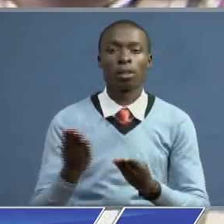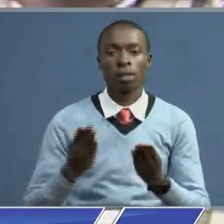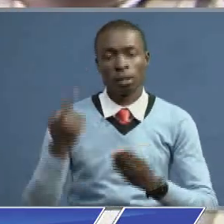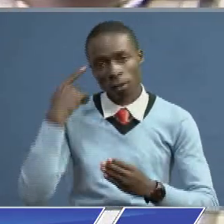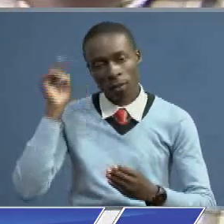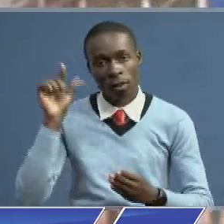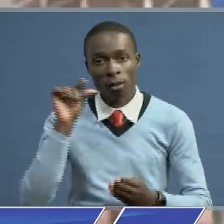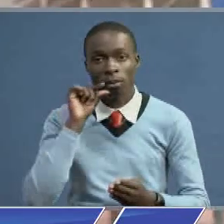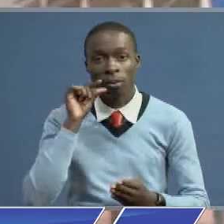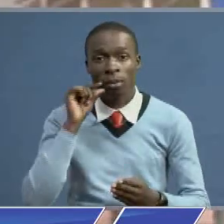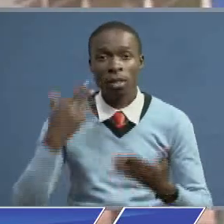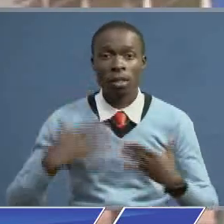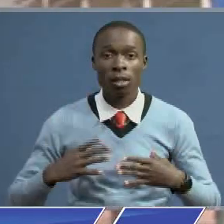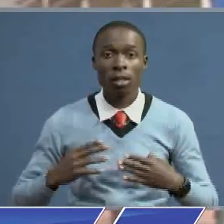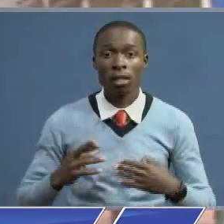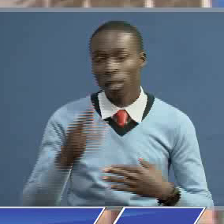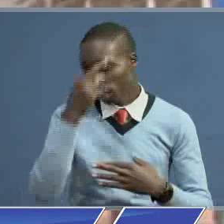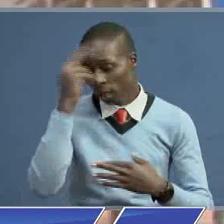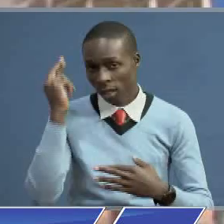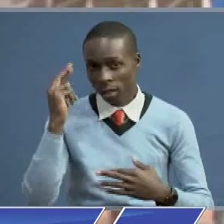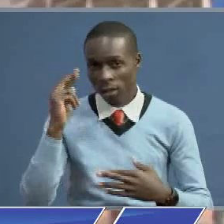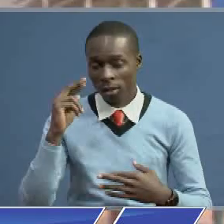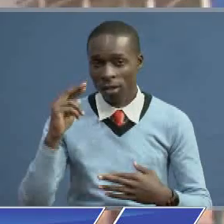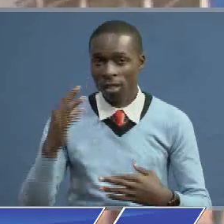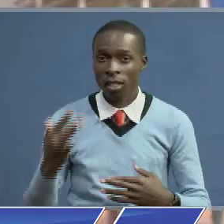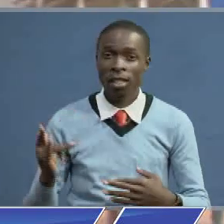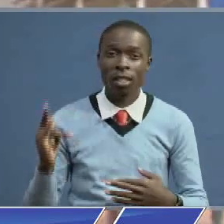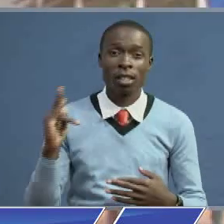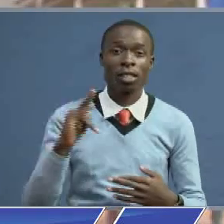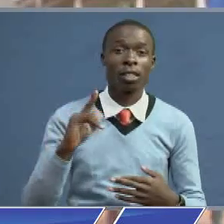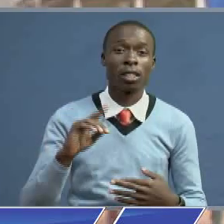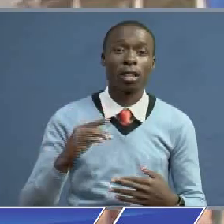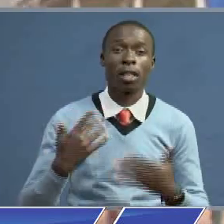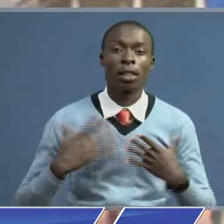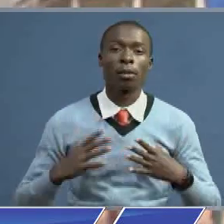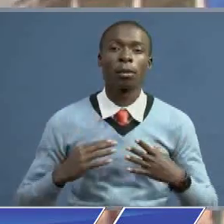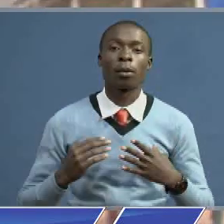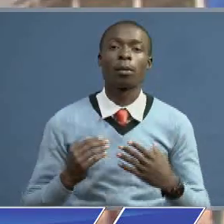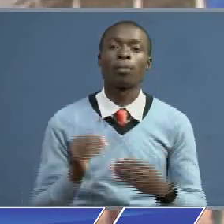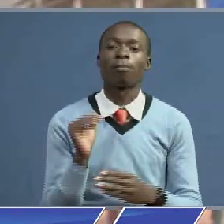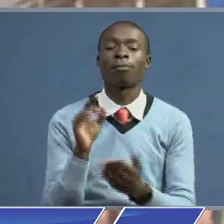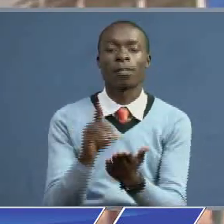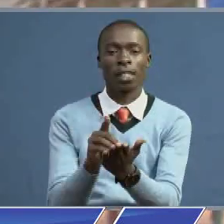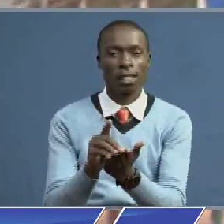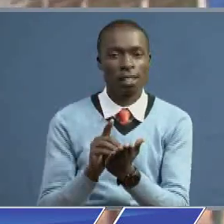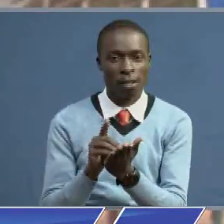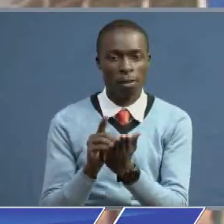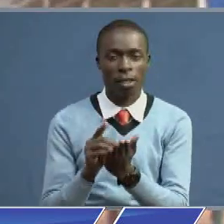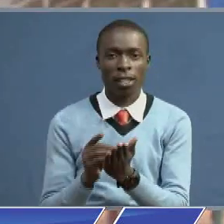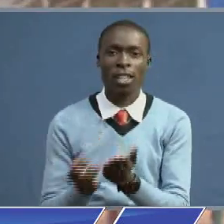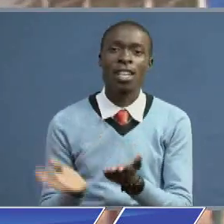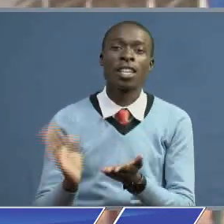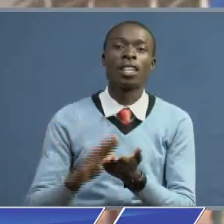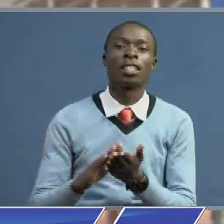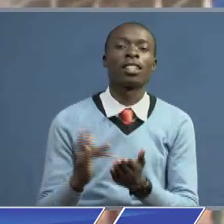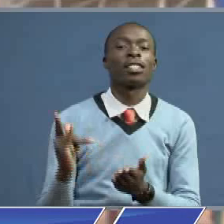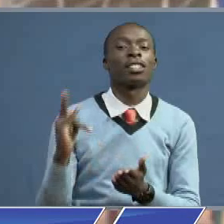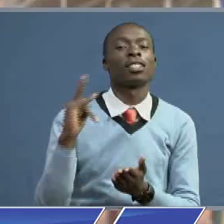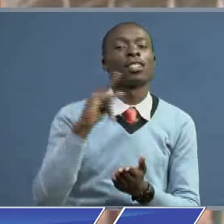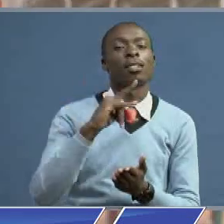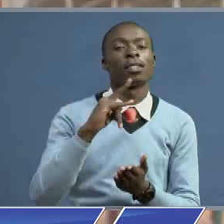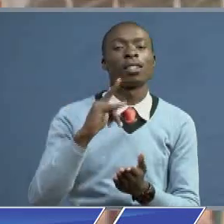people of Garissa County. The reason why the Mengose daily ni watu ya Garissa ndio minulisa ya Mengose sisi ndege